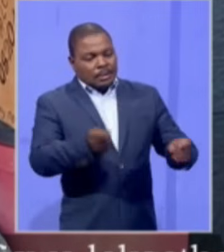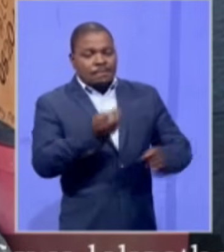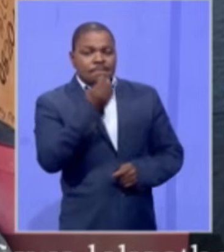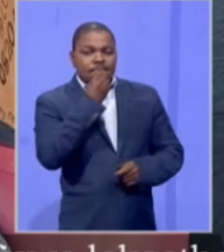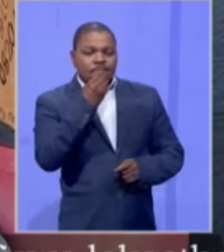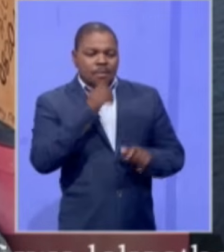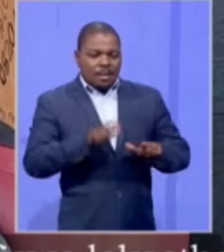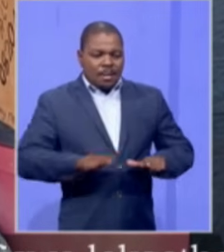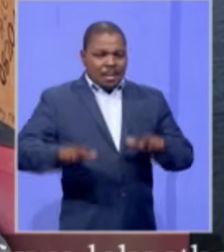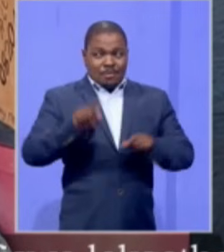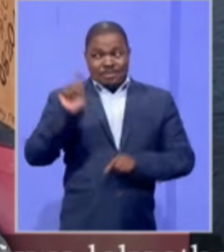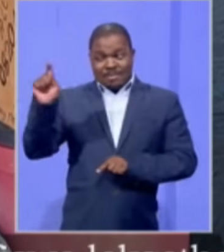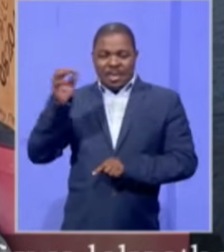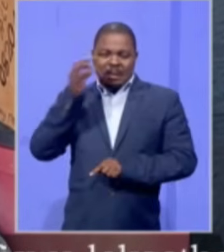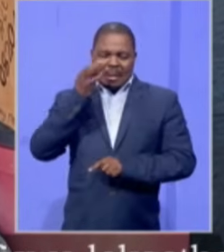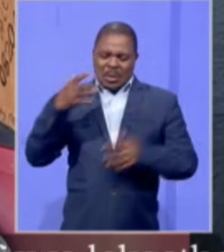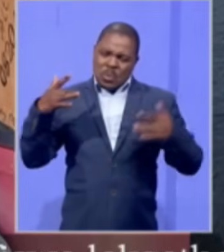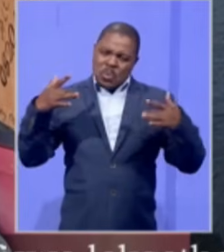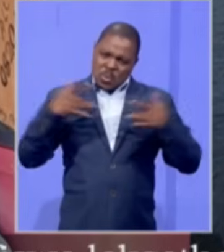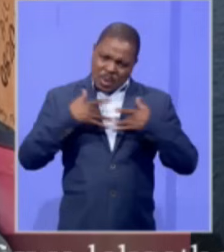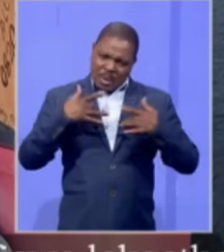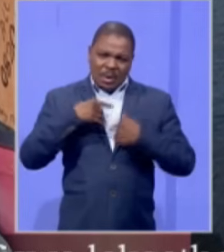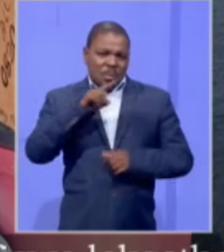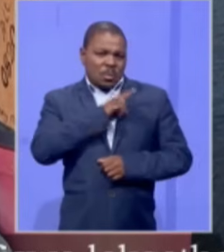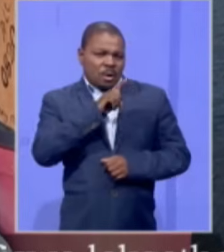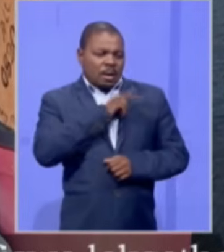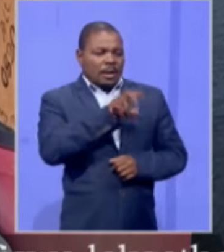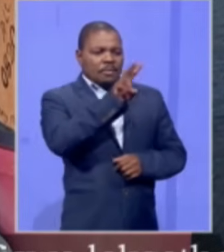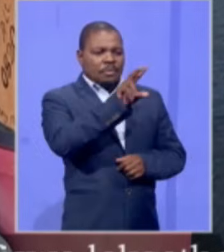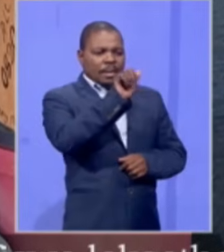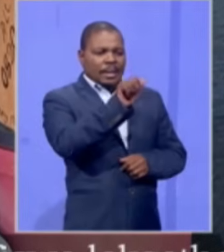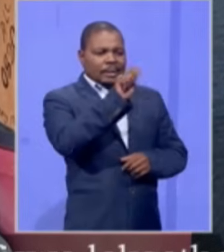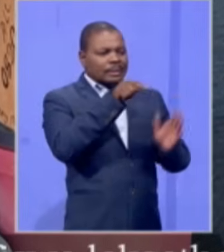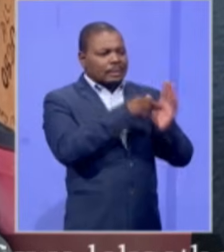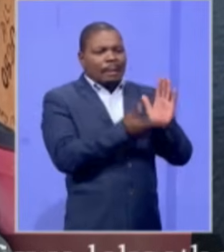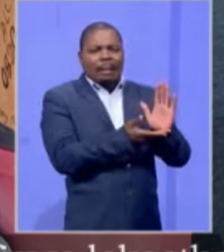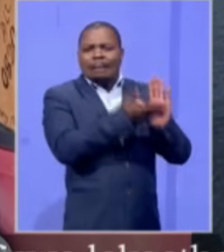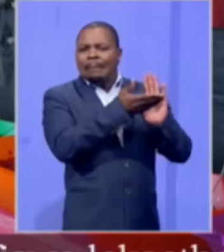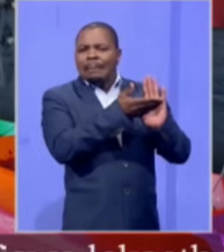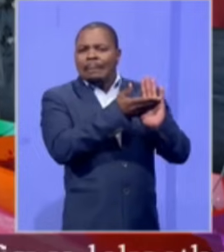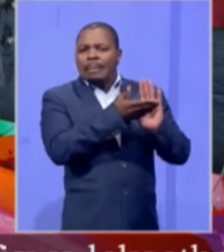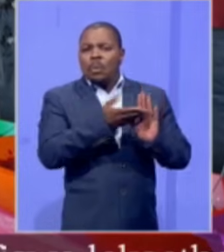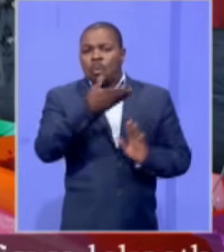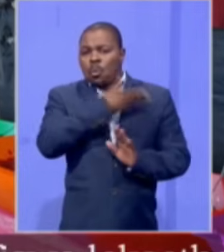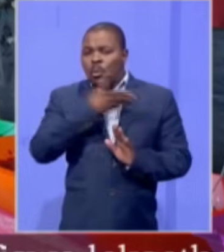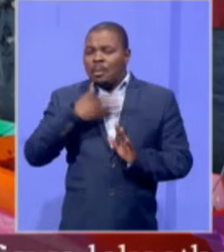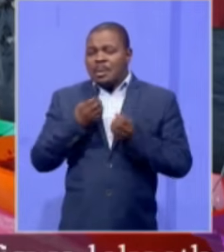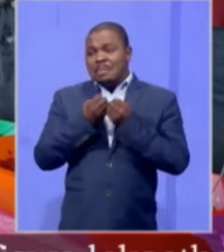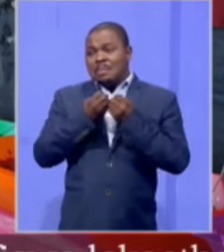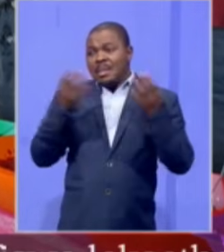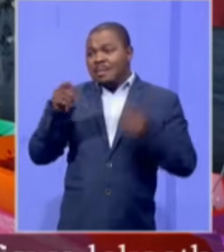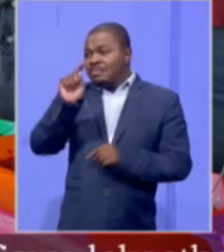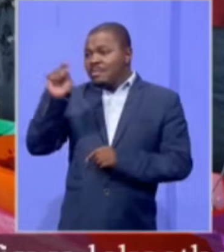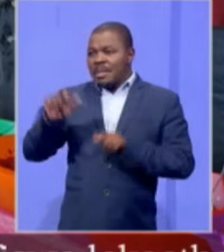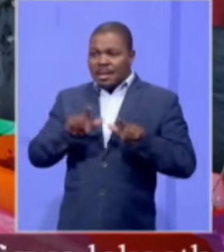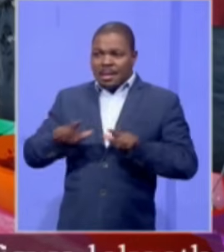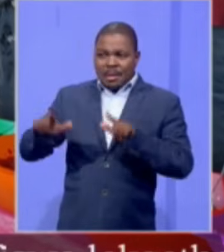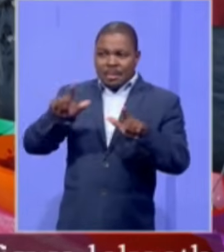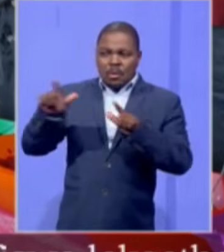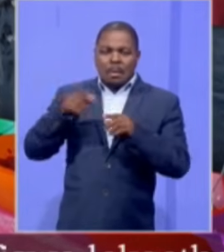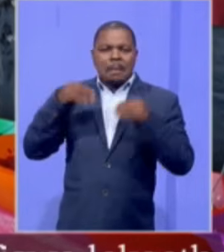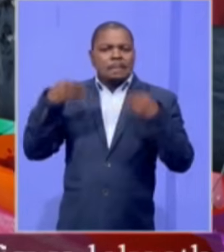ba Limpopo ba re ba ngongorehiswa ke keketseho ya lekgetho la bareki. Boholo ba basadi Limpopo ke bao dikgwebo tsa bona di